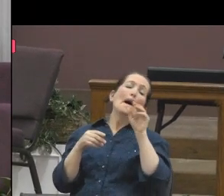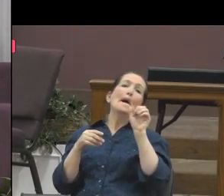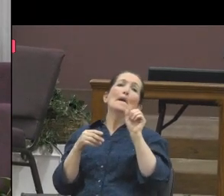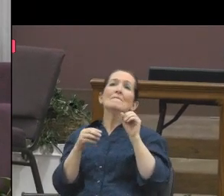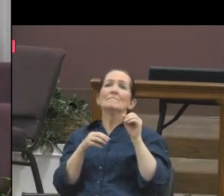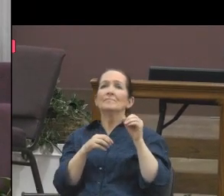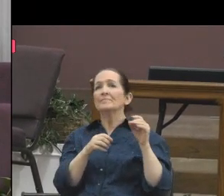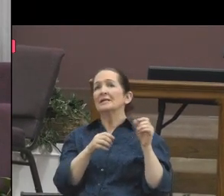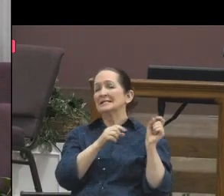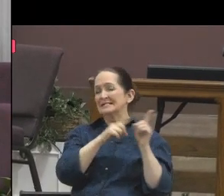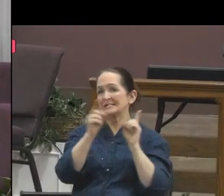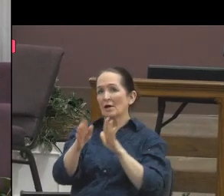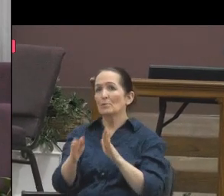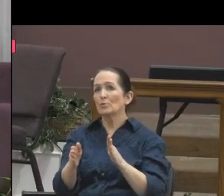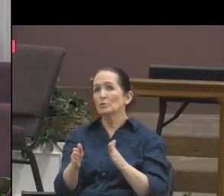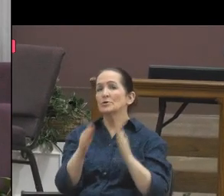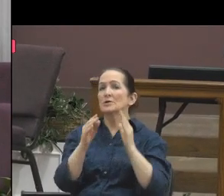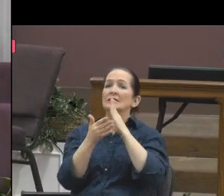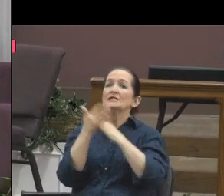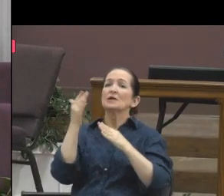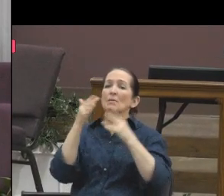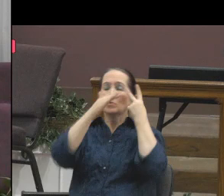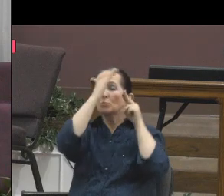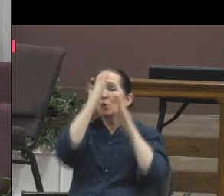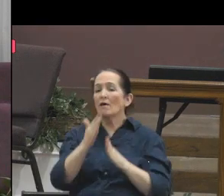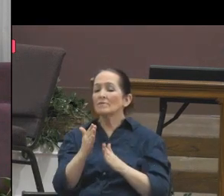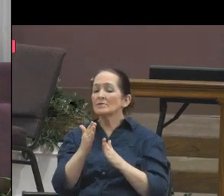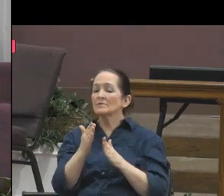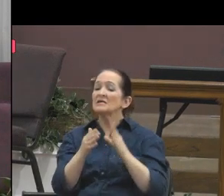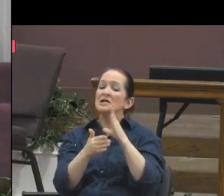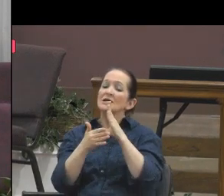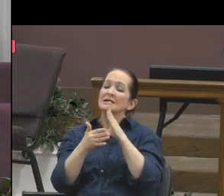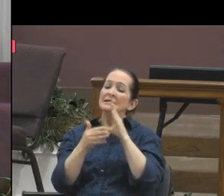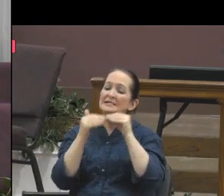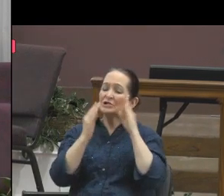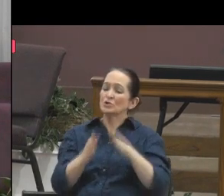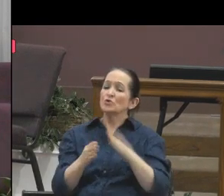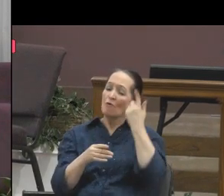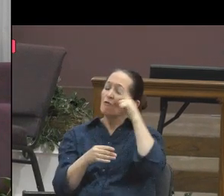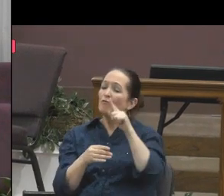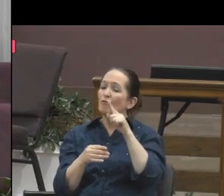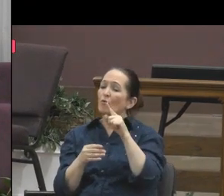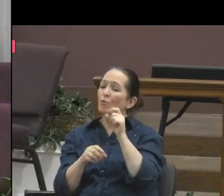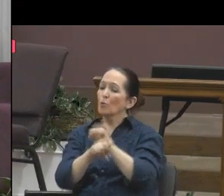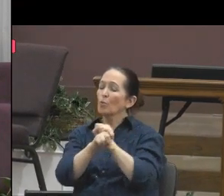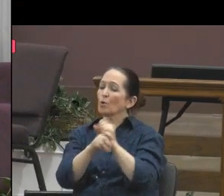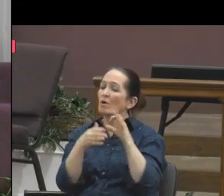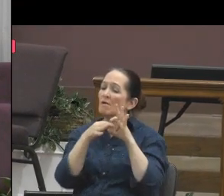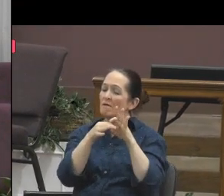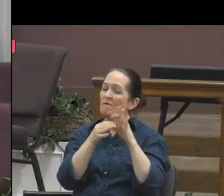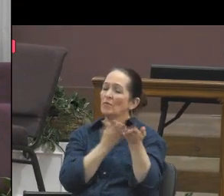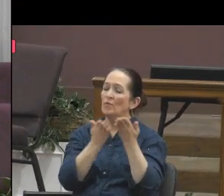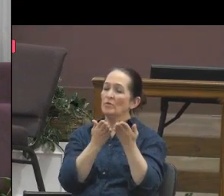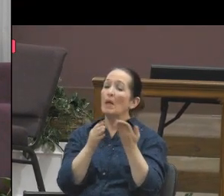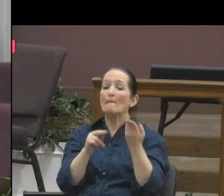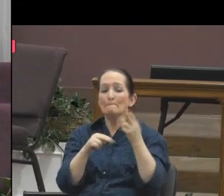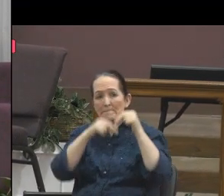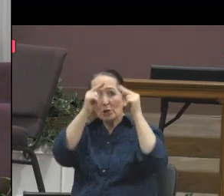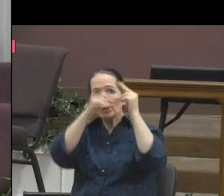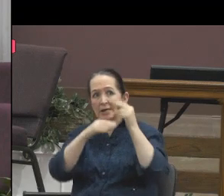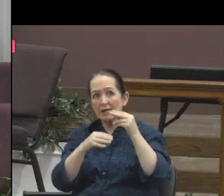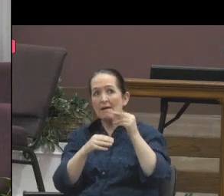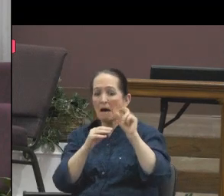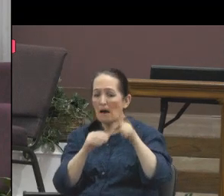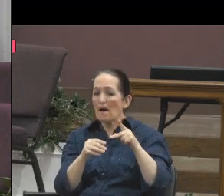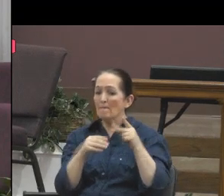some as pastors and teachers, for the equipping of the saints, for the work of the service, to the building up of the body of Christ, until